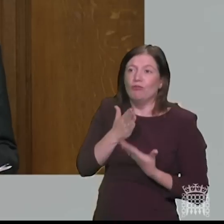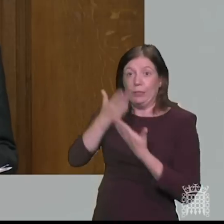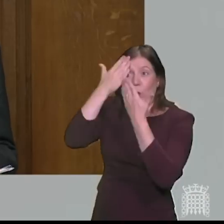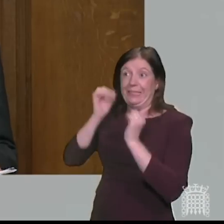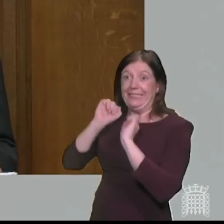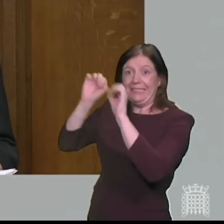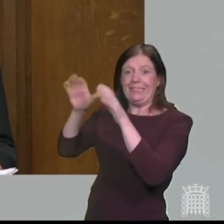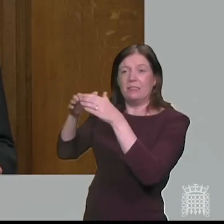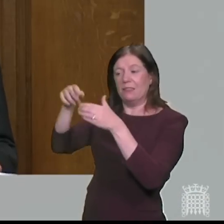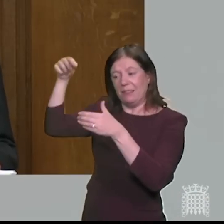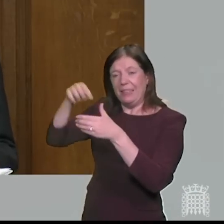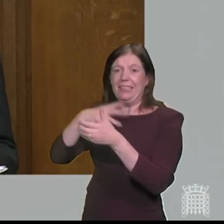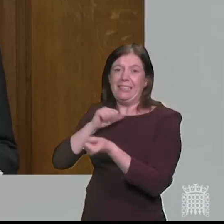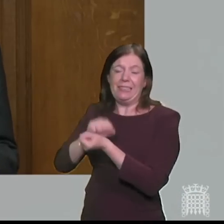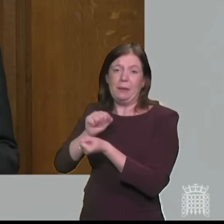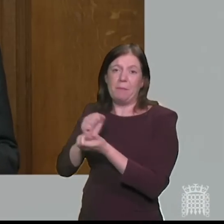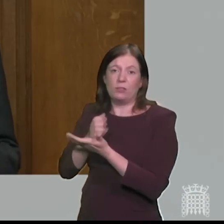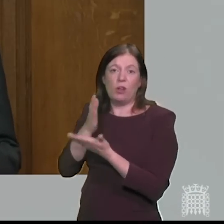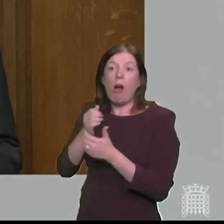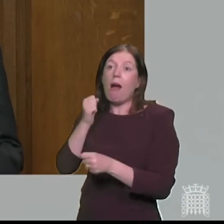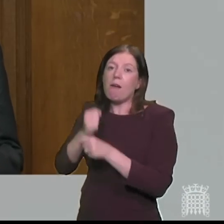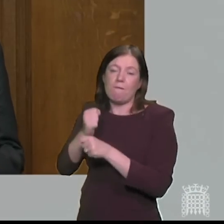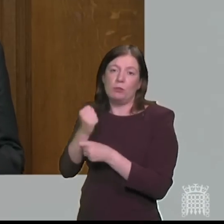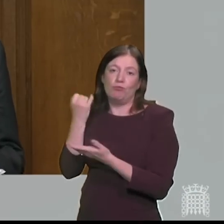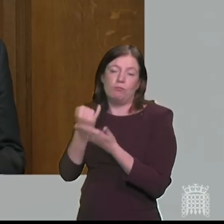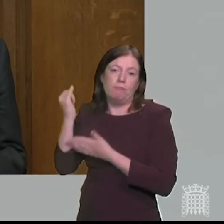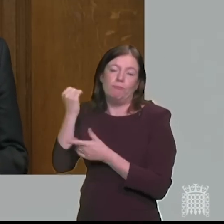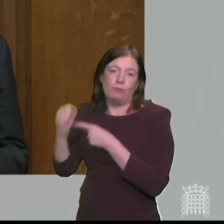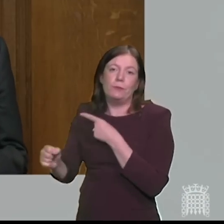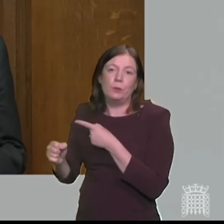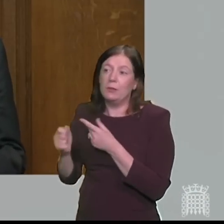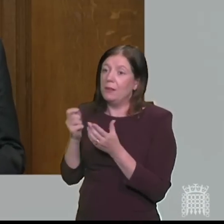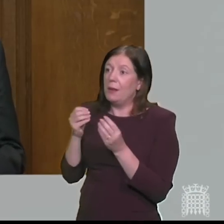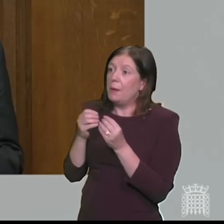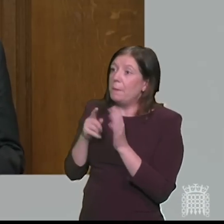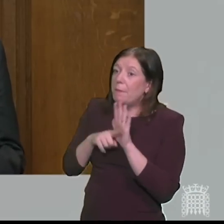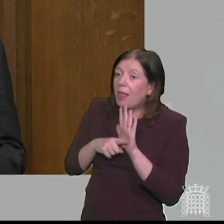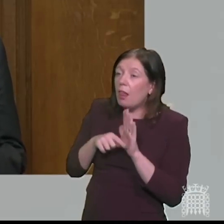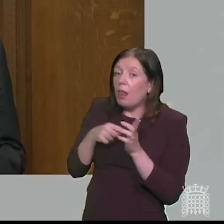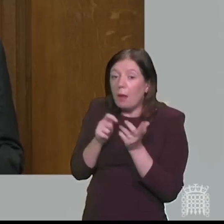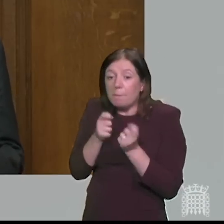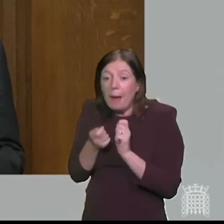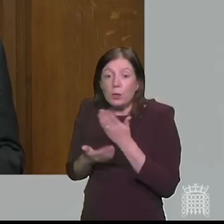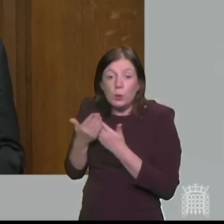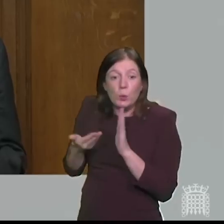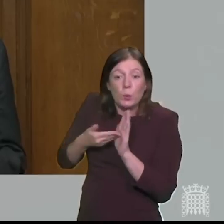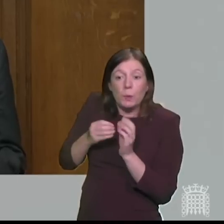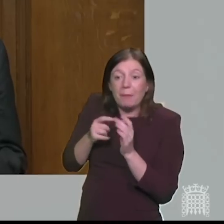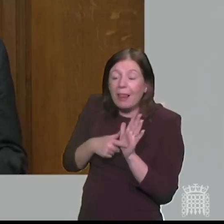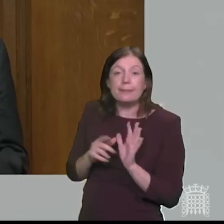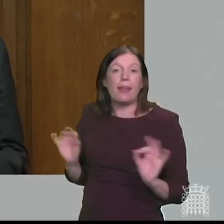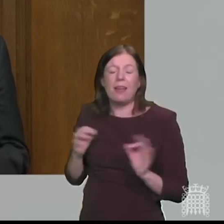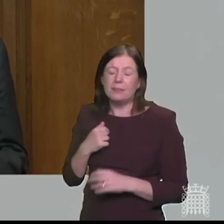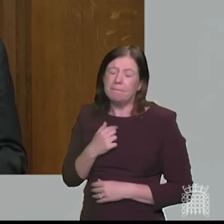important. They need special status. The government haven't granted that by way of a short bill or an amendment to an existing bill. And could the Prime Minister at this